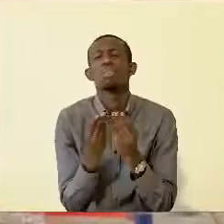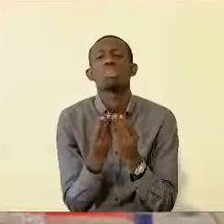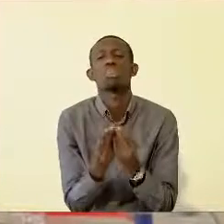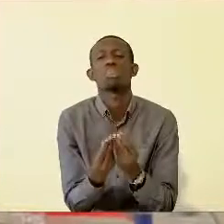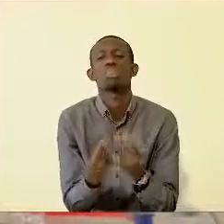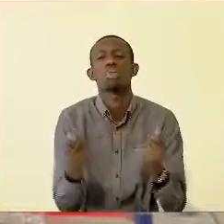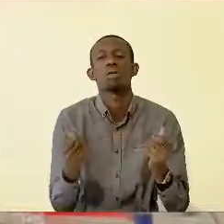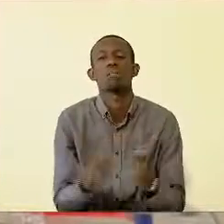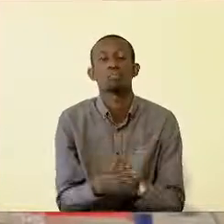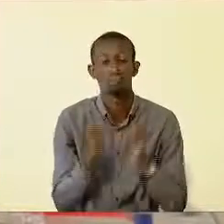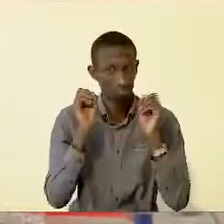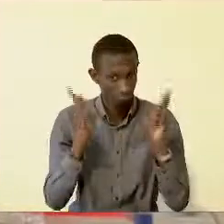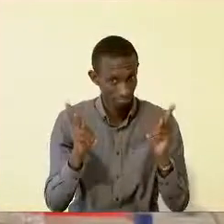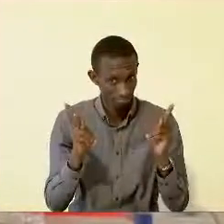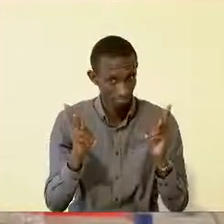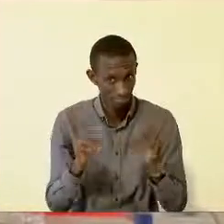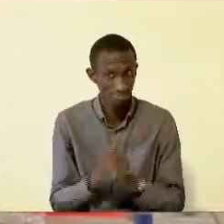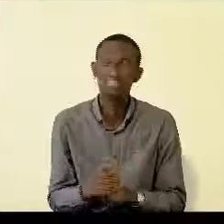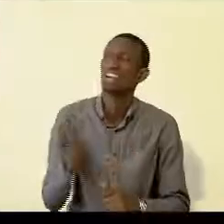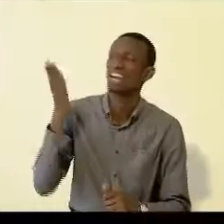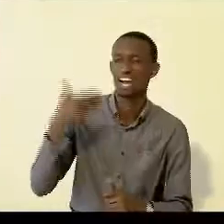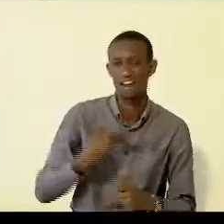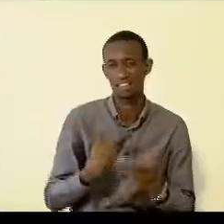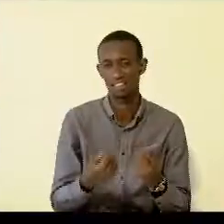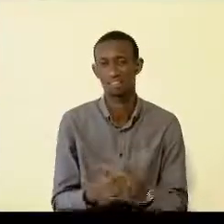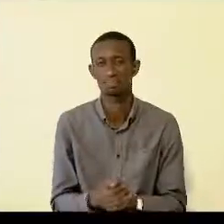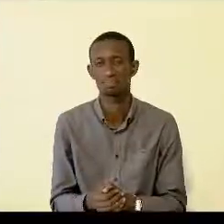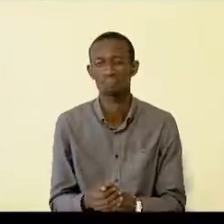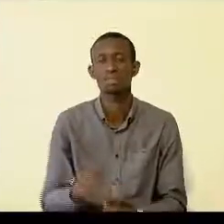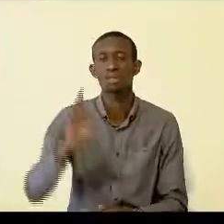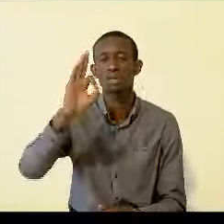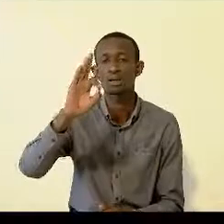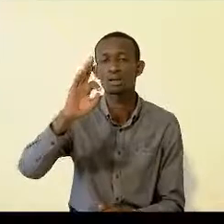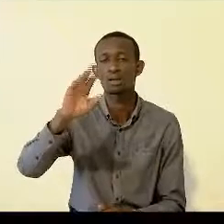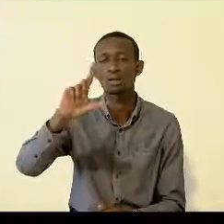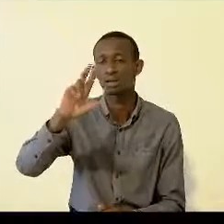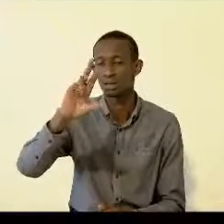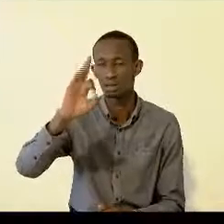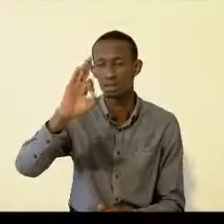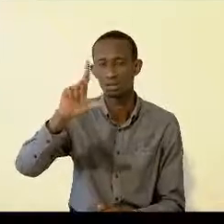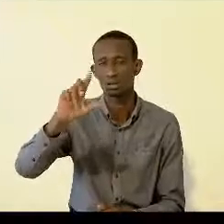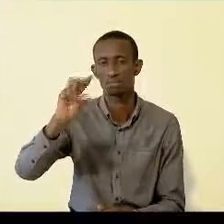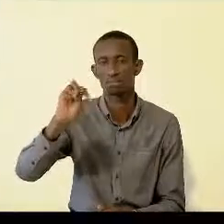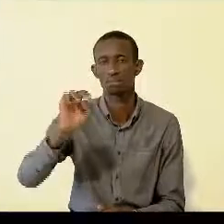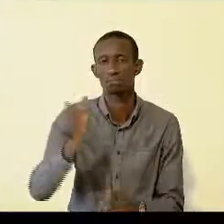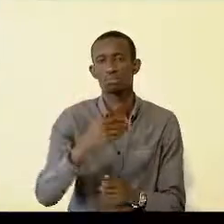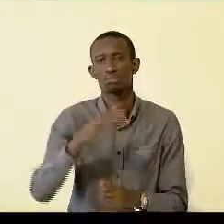it. Okay? Here we have the flame coloration. As I said, these